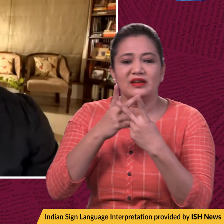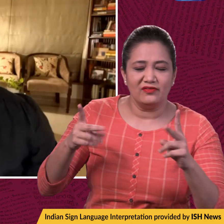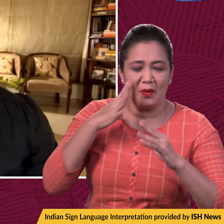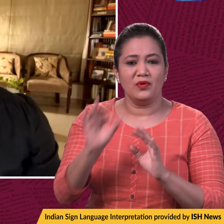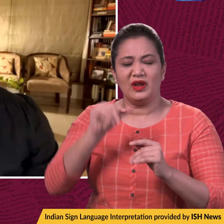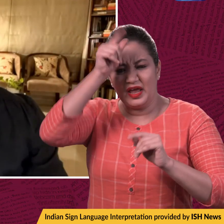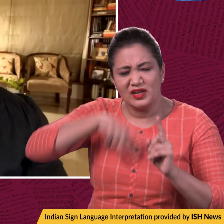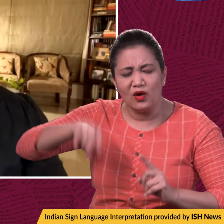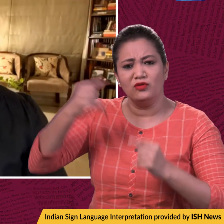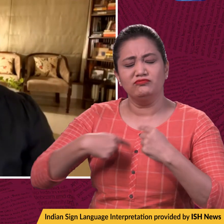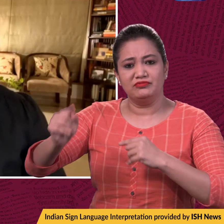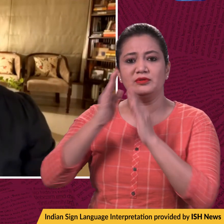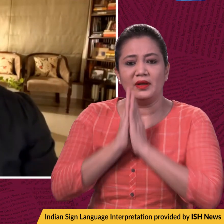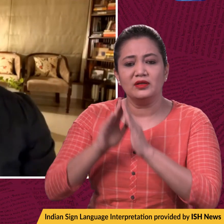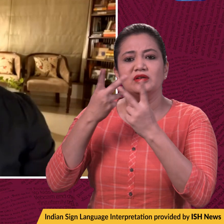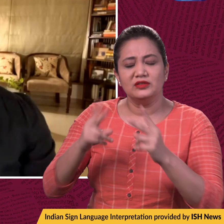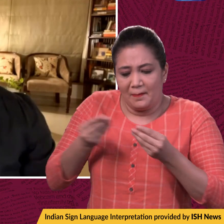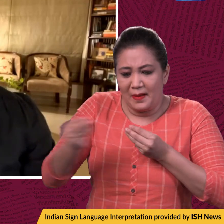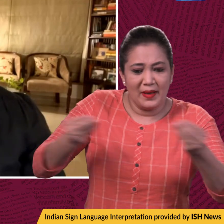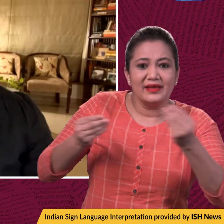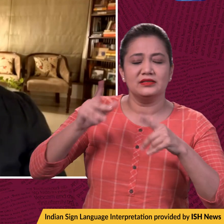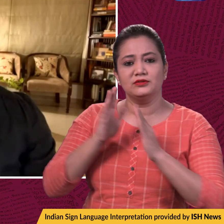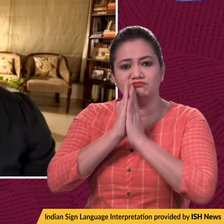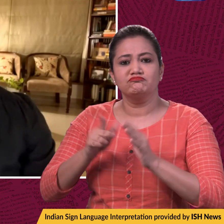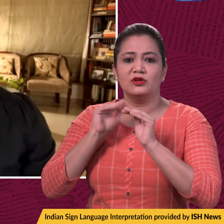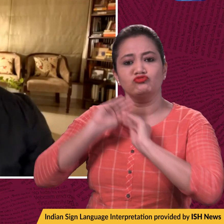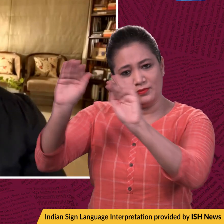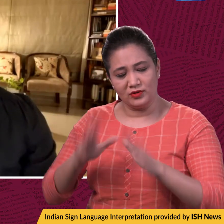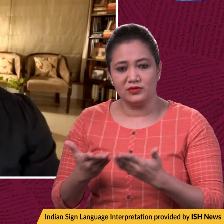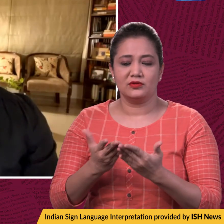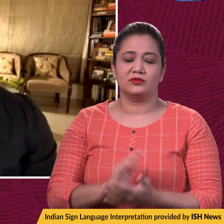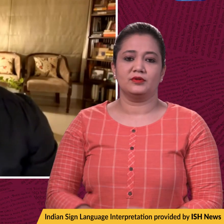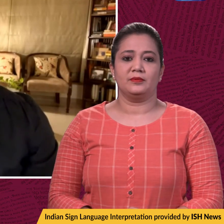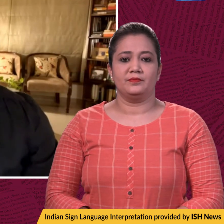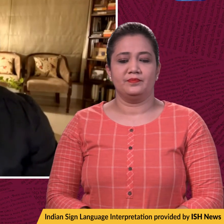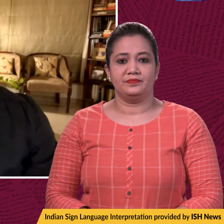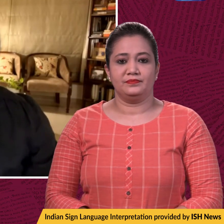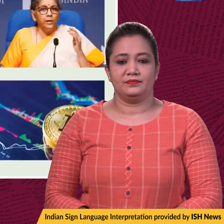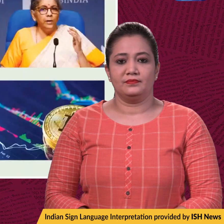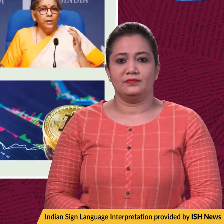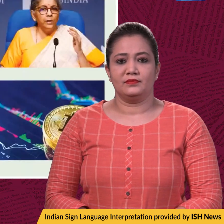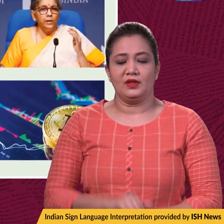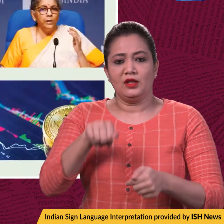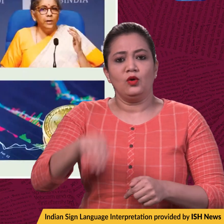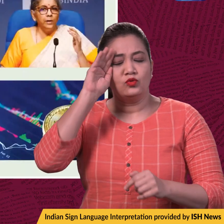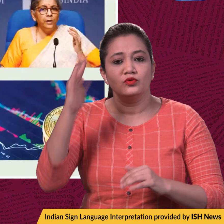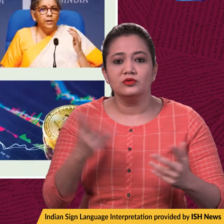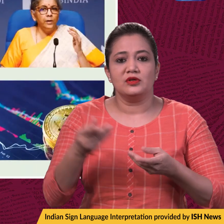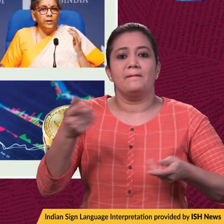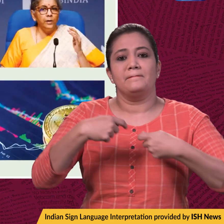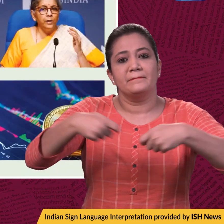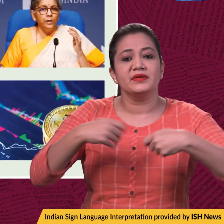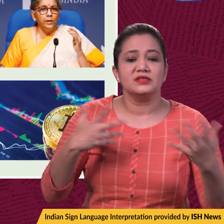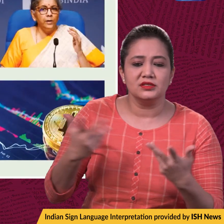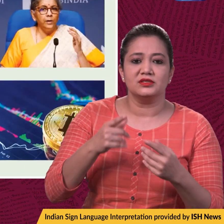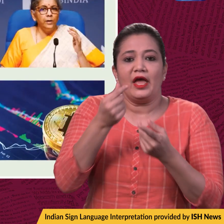India has been consistently supportive of a democratic transition in Myanmar." Taking a look now at news coming in from the world